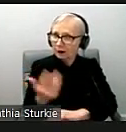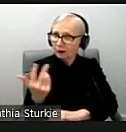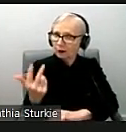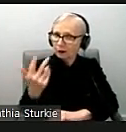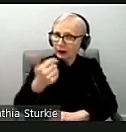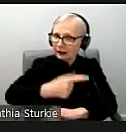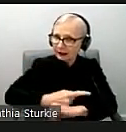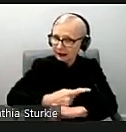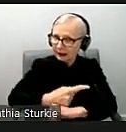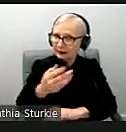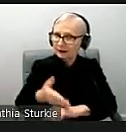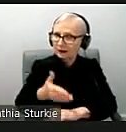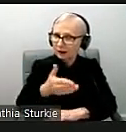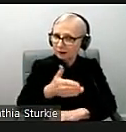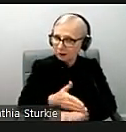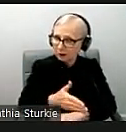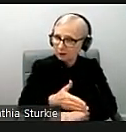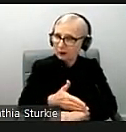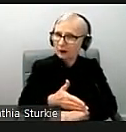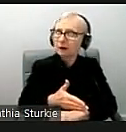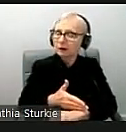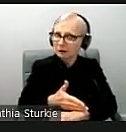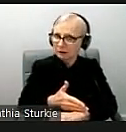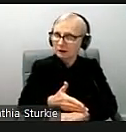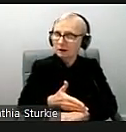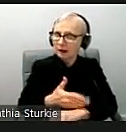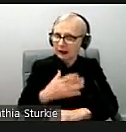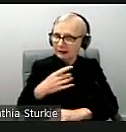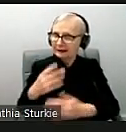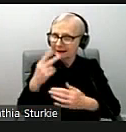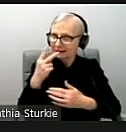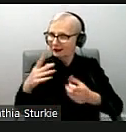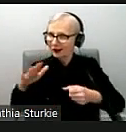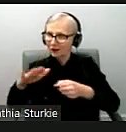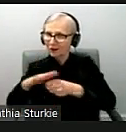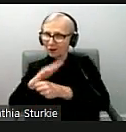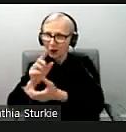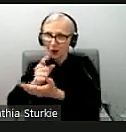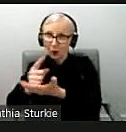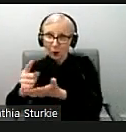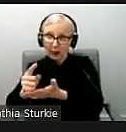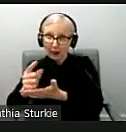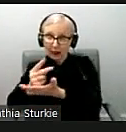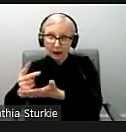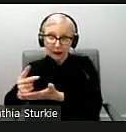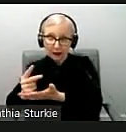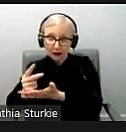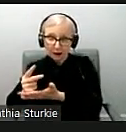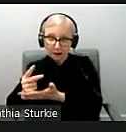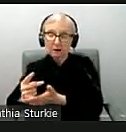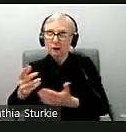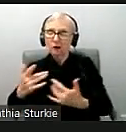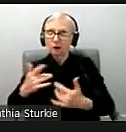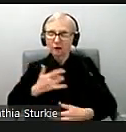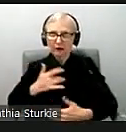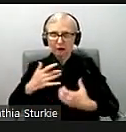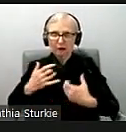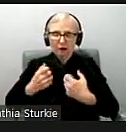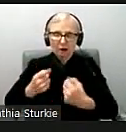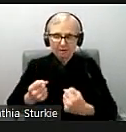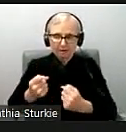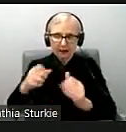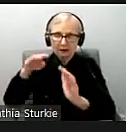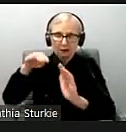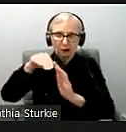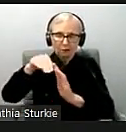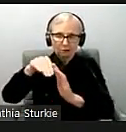worth of case improvements. Again, I'd like to really see that trend continue for multiple weeks to feel confident that we're seeing a decline in